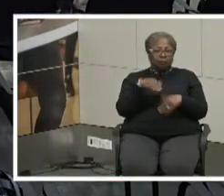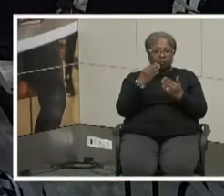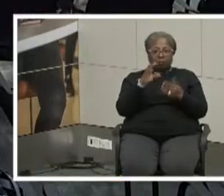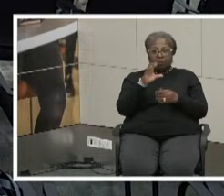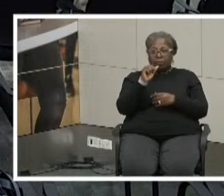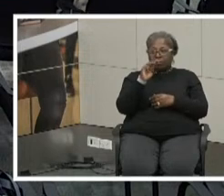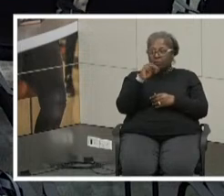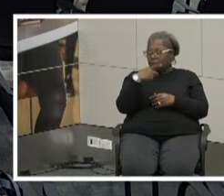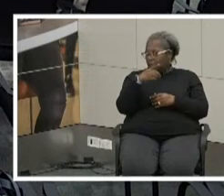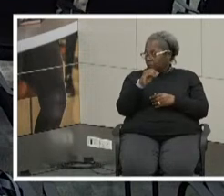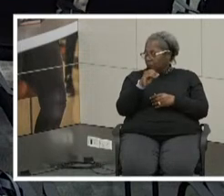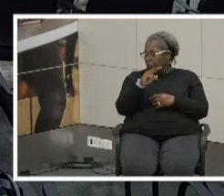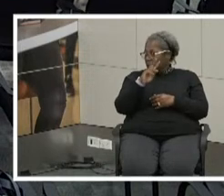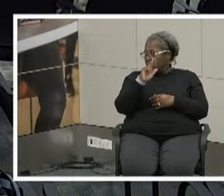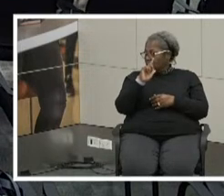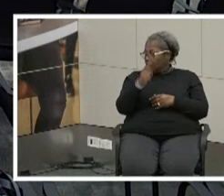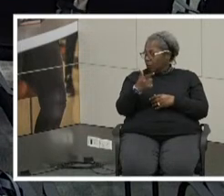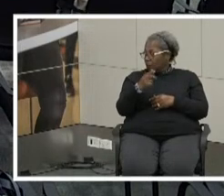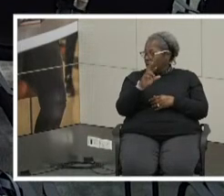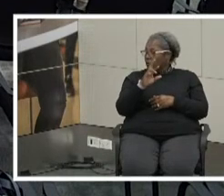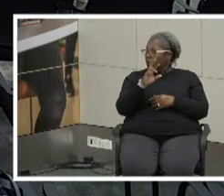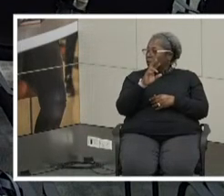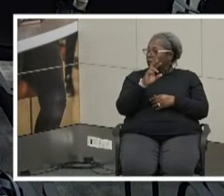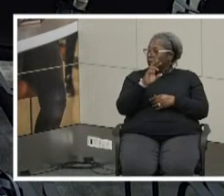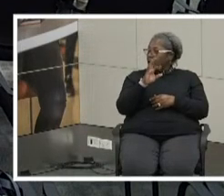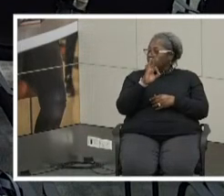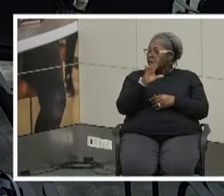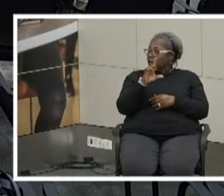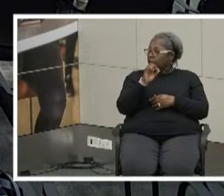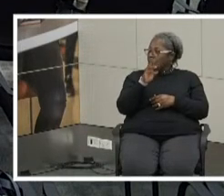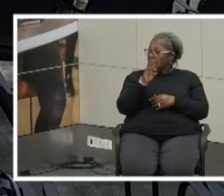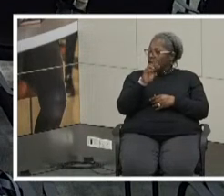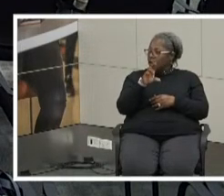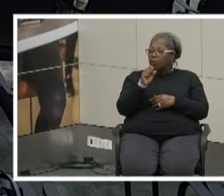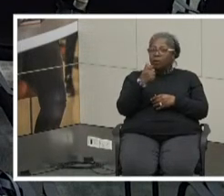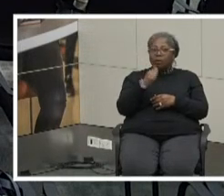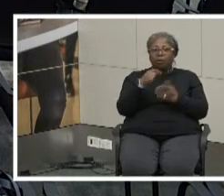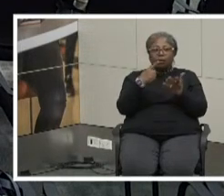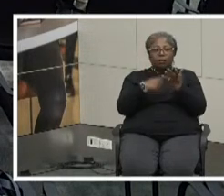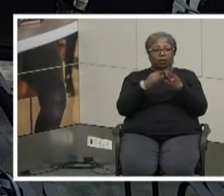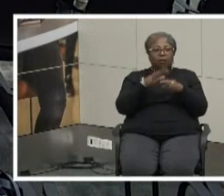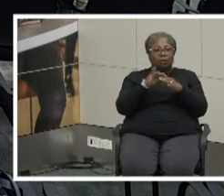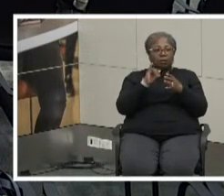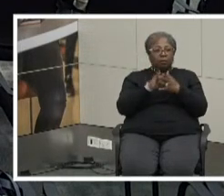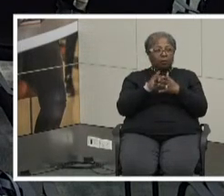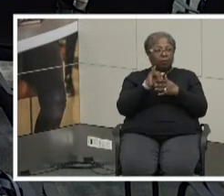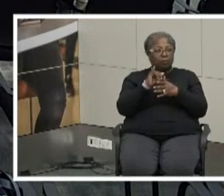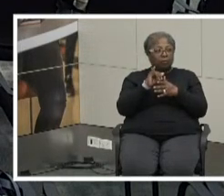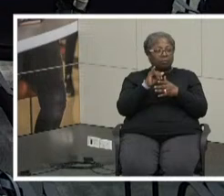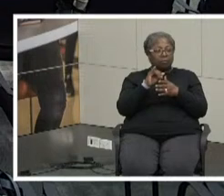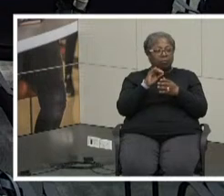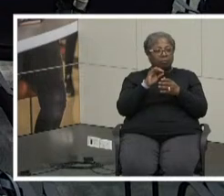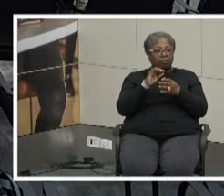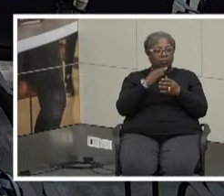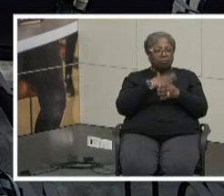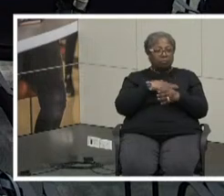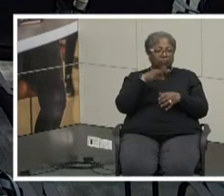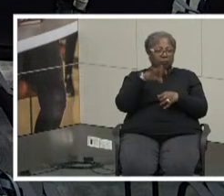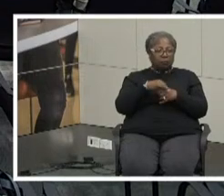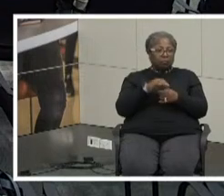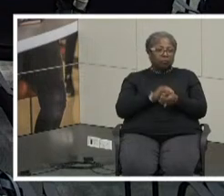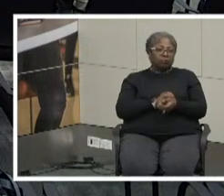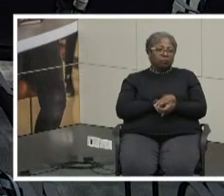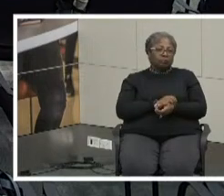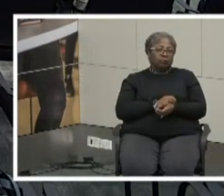Campo and a second by Miss lemon flowers is there any discussion about this item okay please